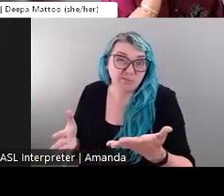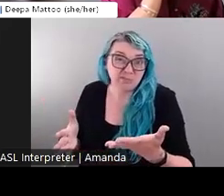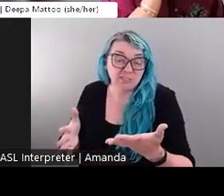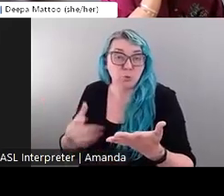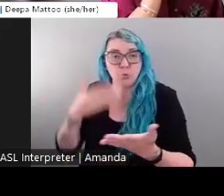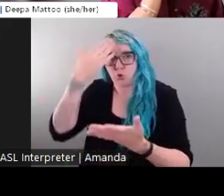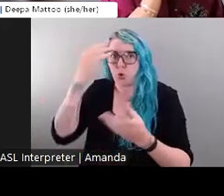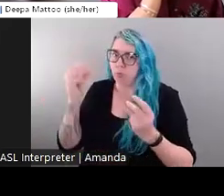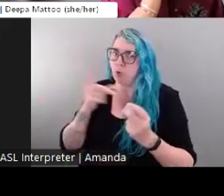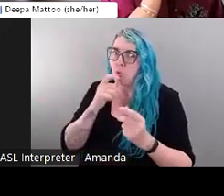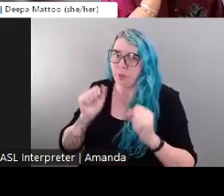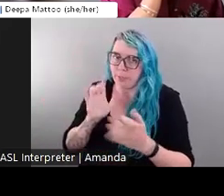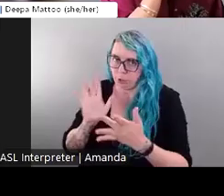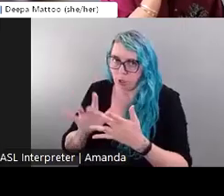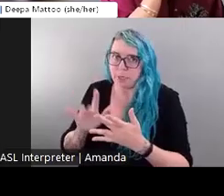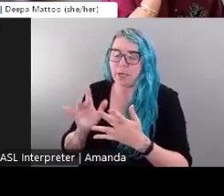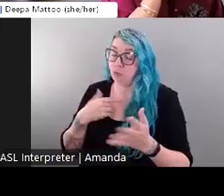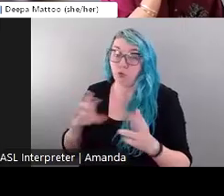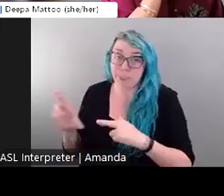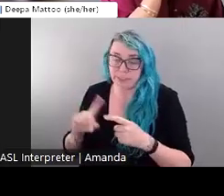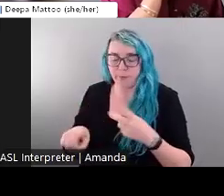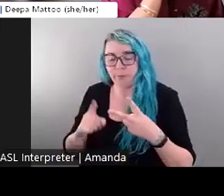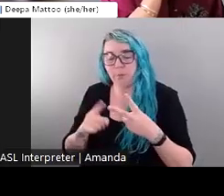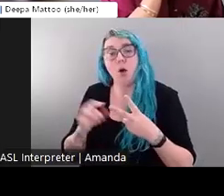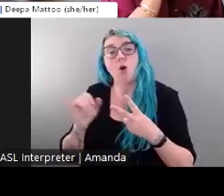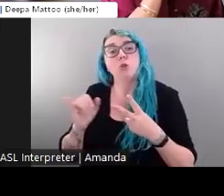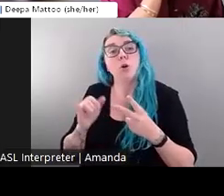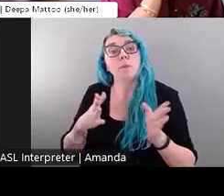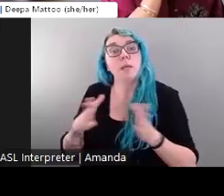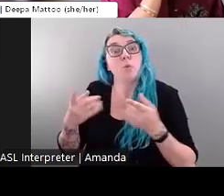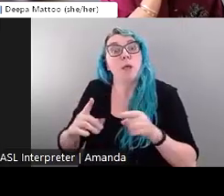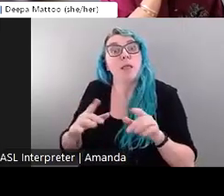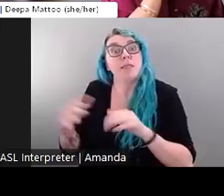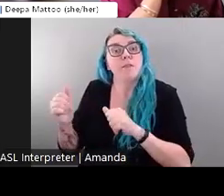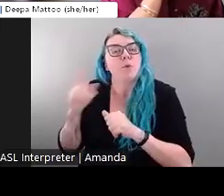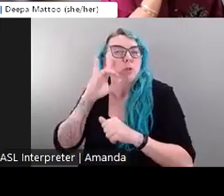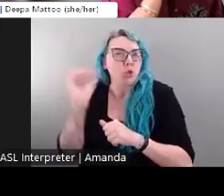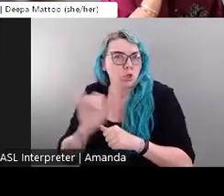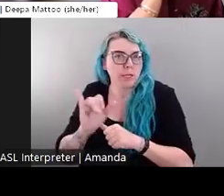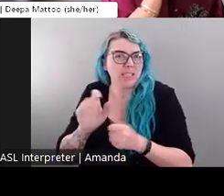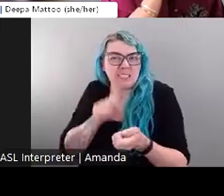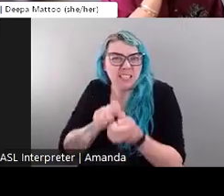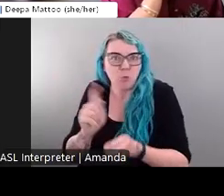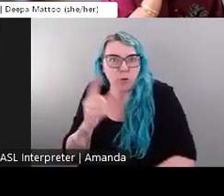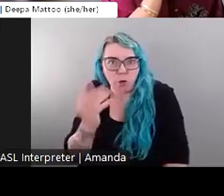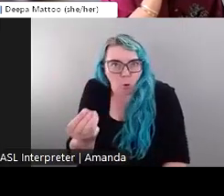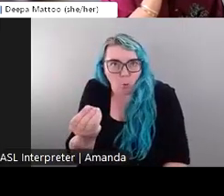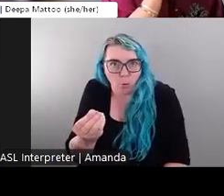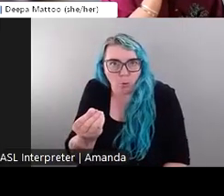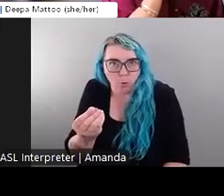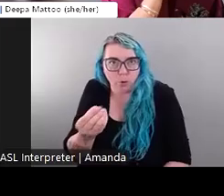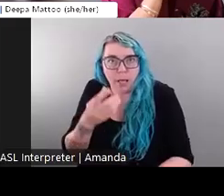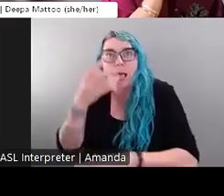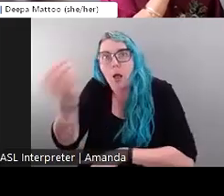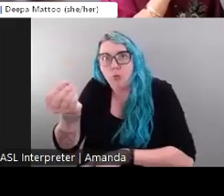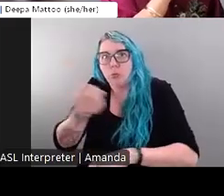leave a situation is really helpful for people, even if they're not quite ready to do the full in-depth safety